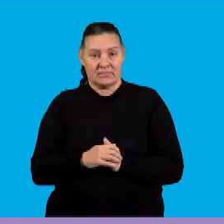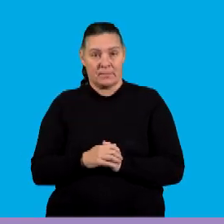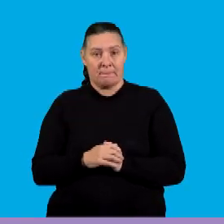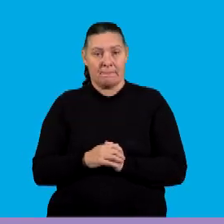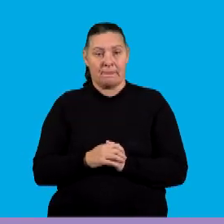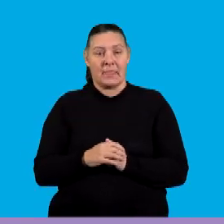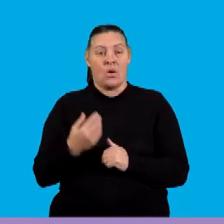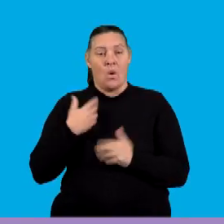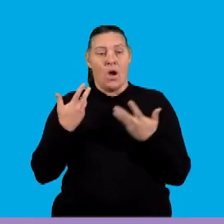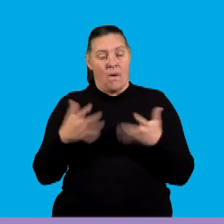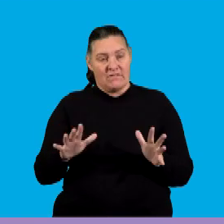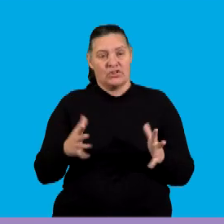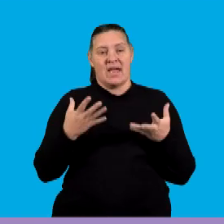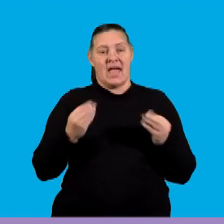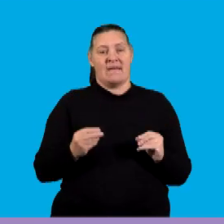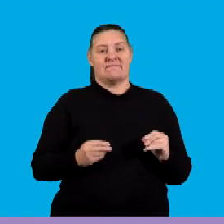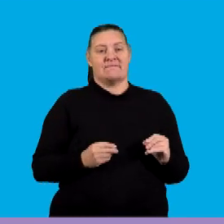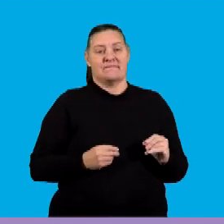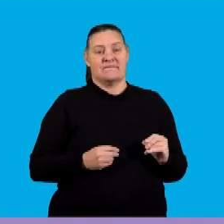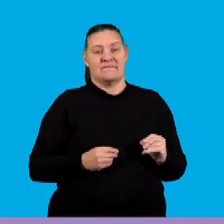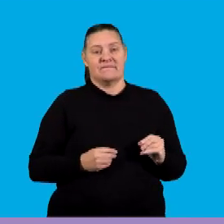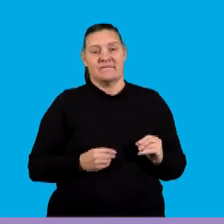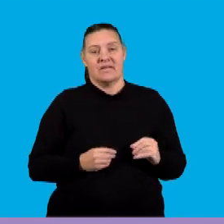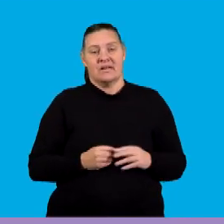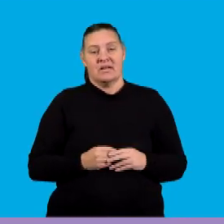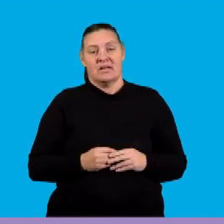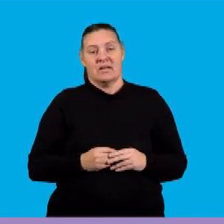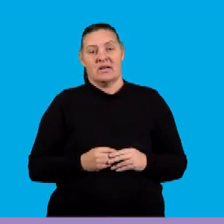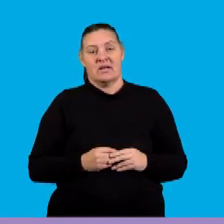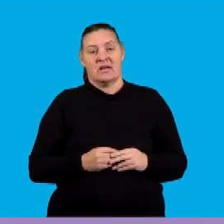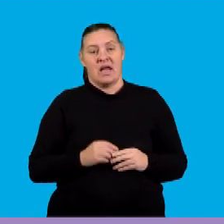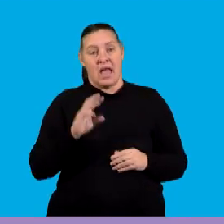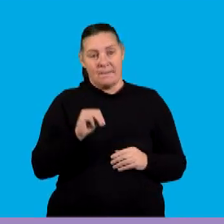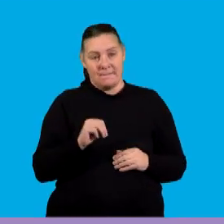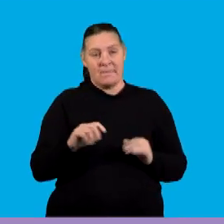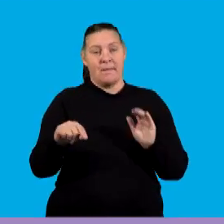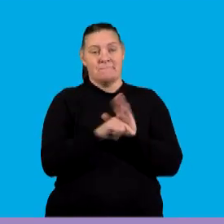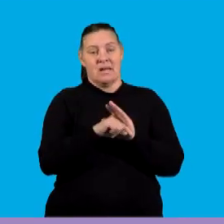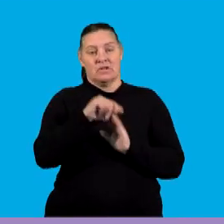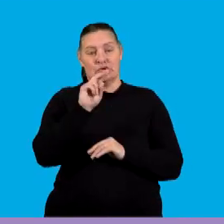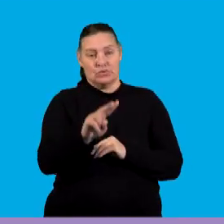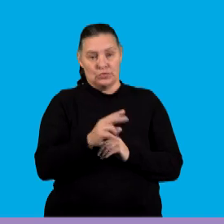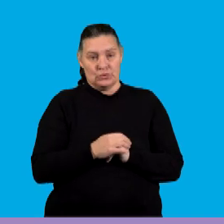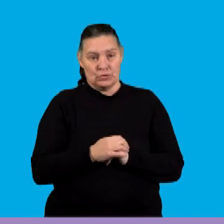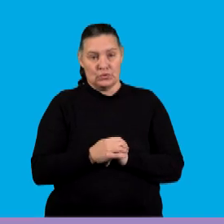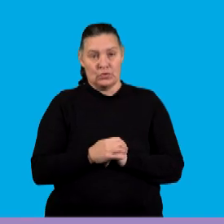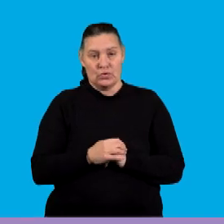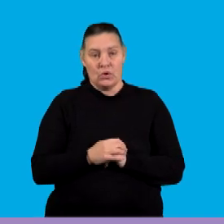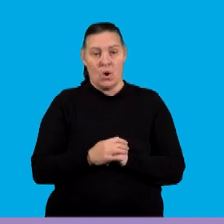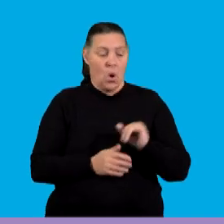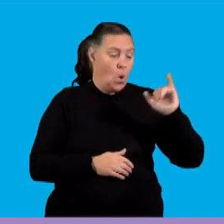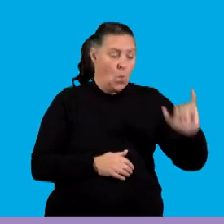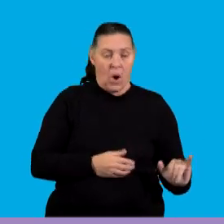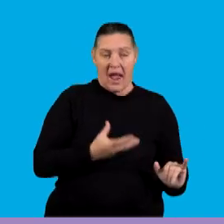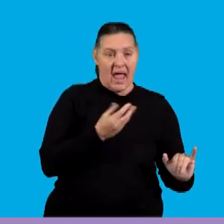already have the gradient there. So we are told that the gradient is a negative 2. Now we don't have the